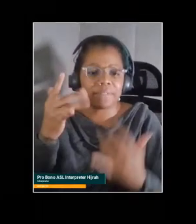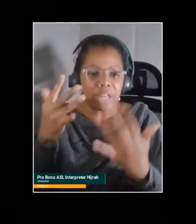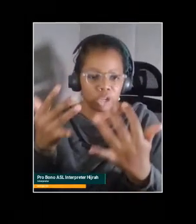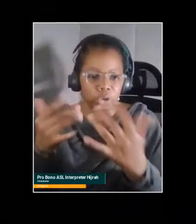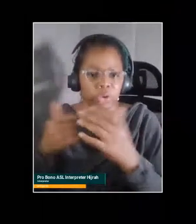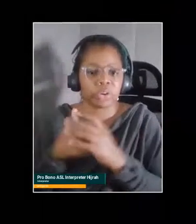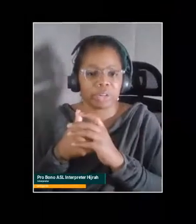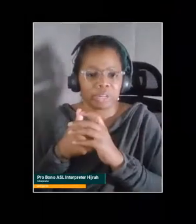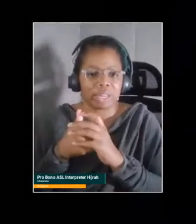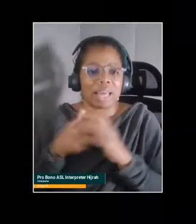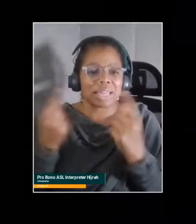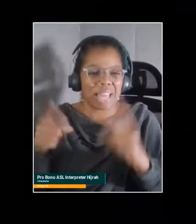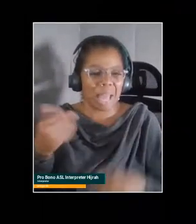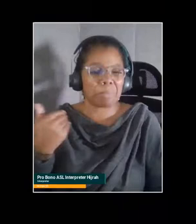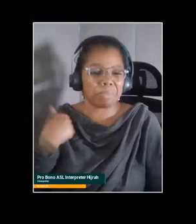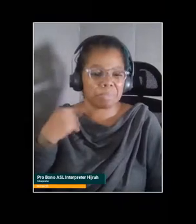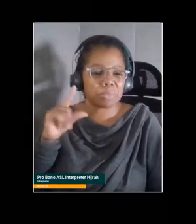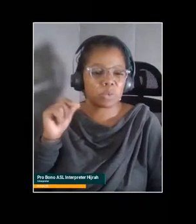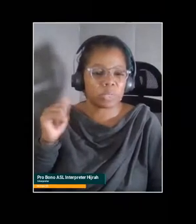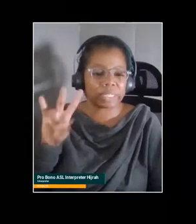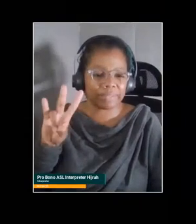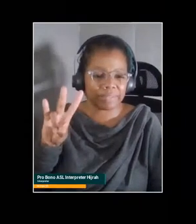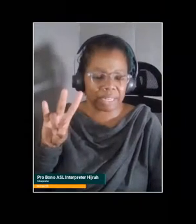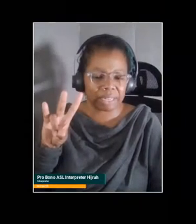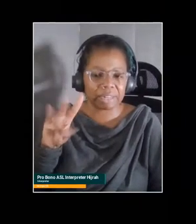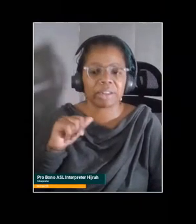that happened back in 2017. And